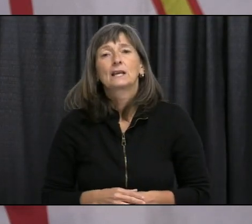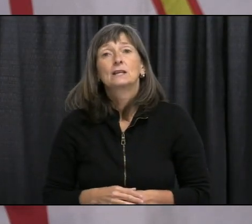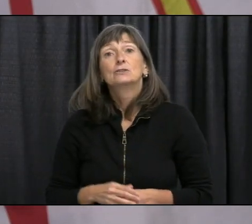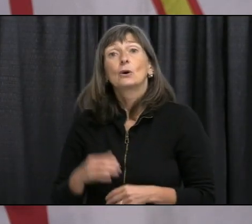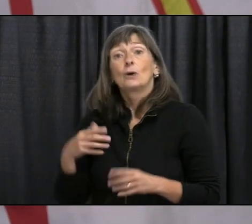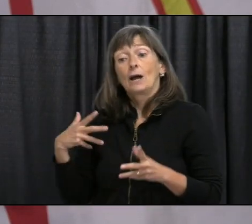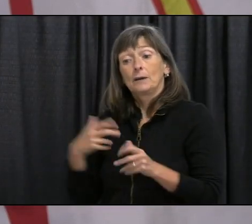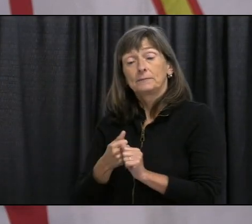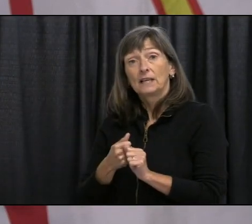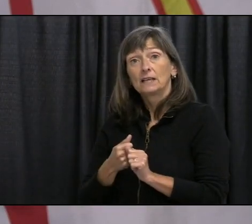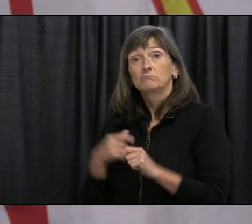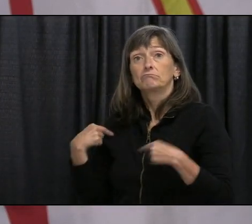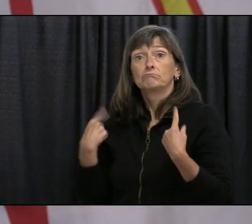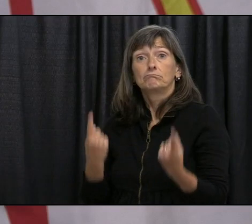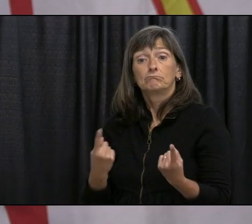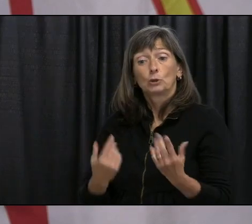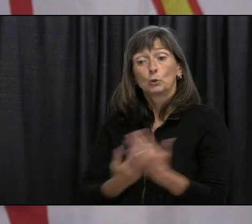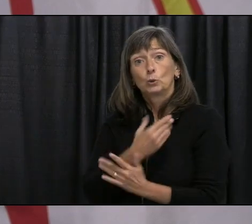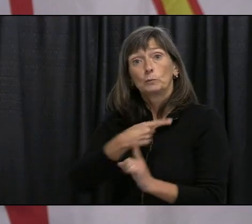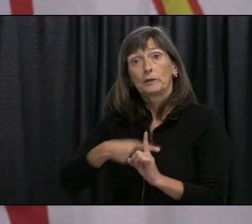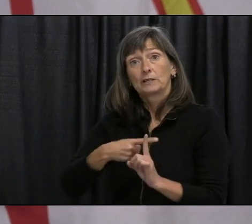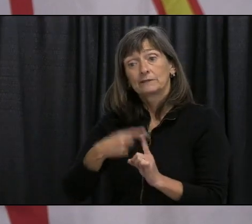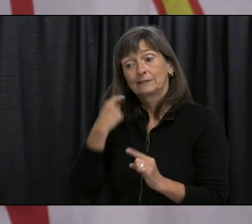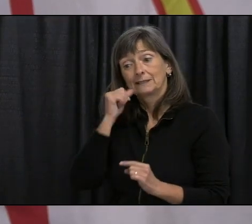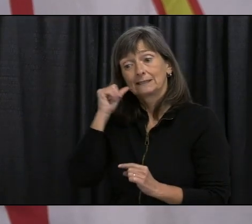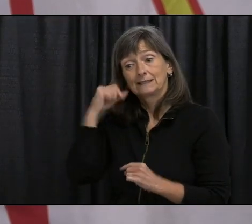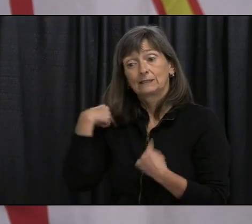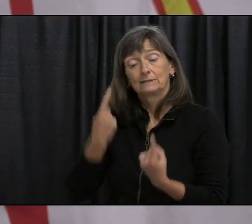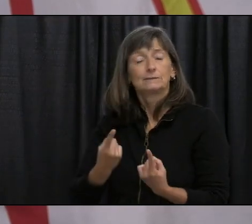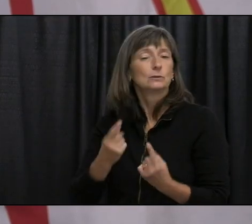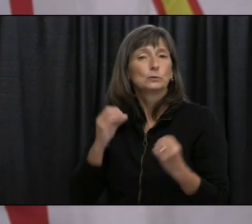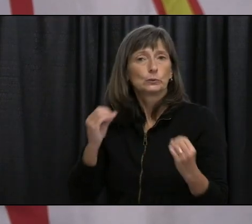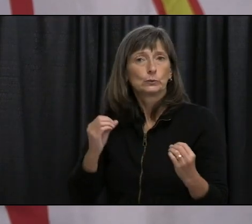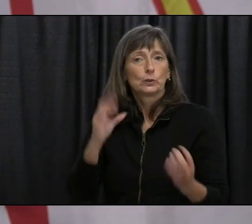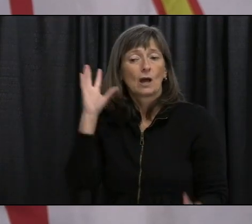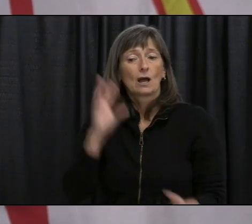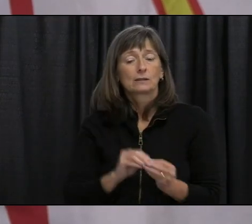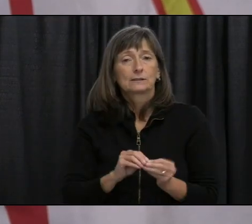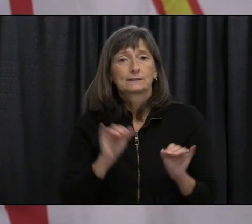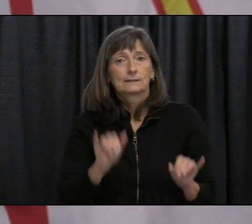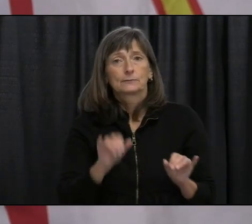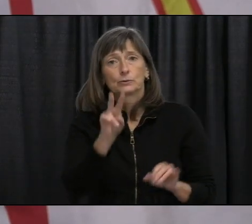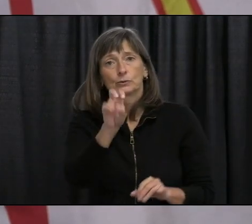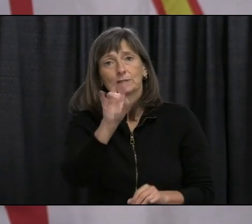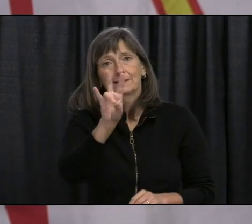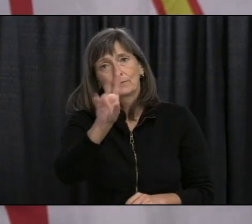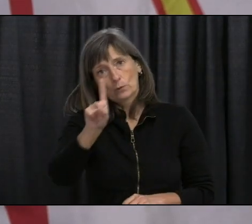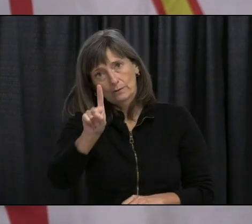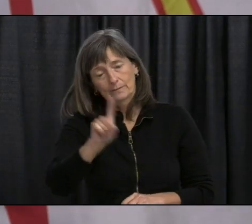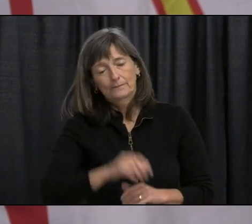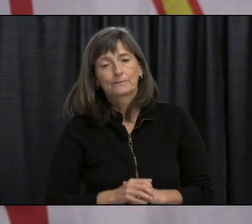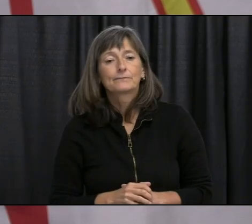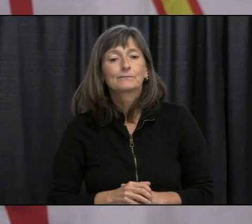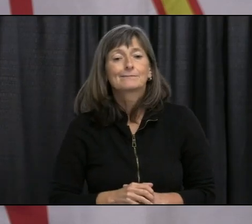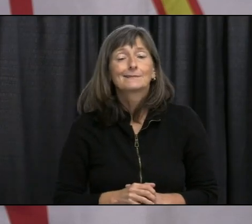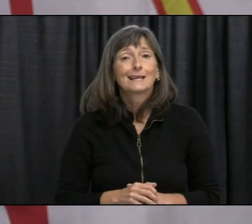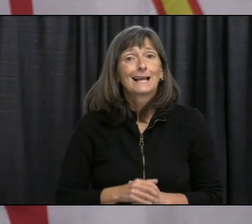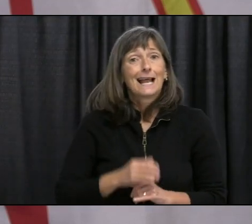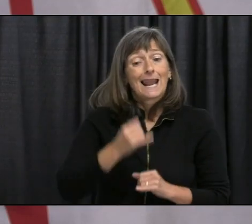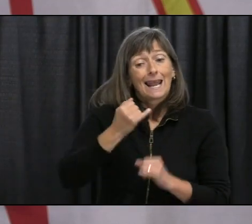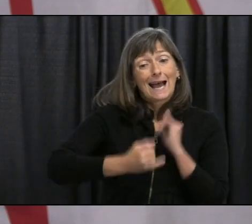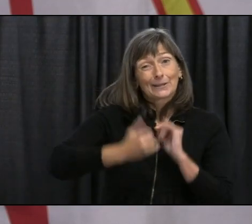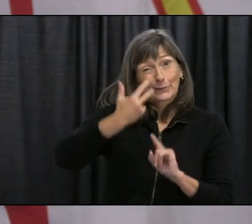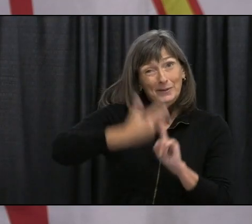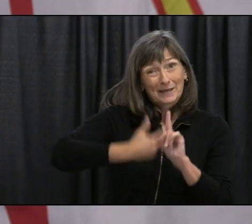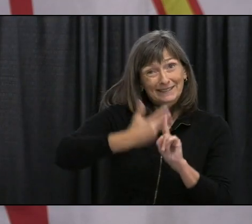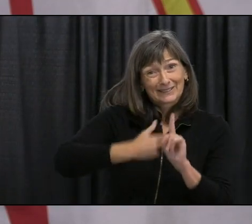advisory, and the total number of cases in the province remains at 271. As we enter into the last quarter of 2020, with your